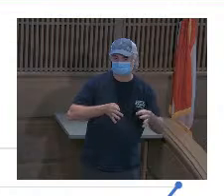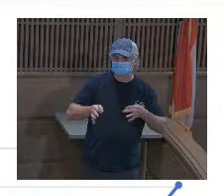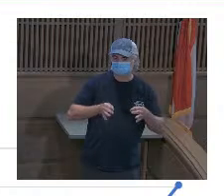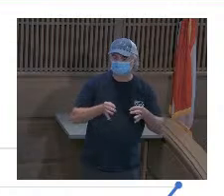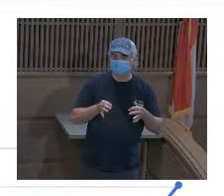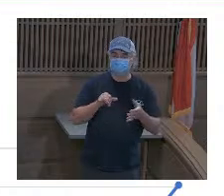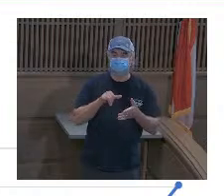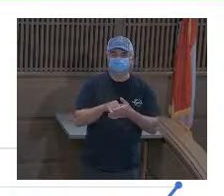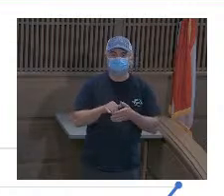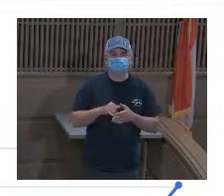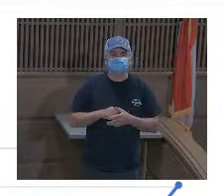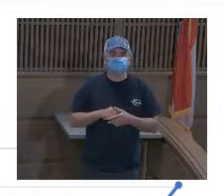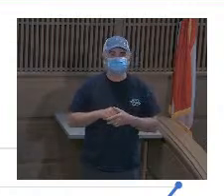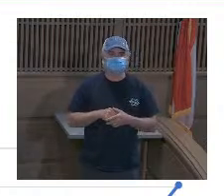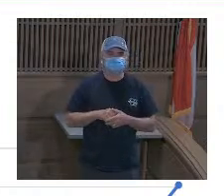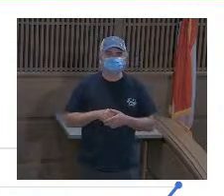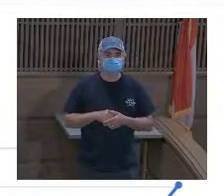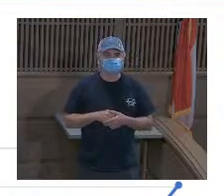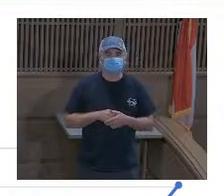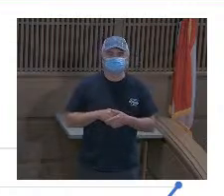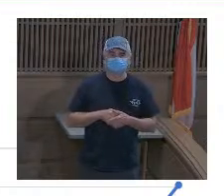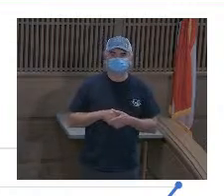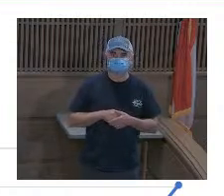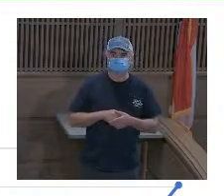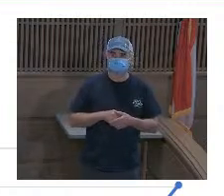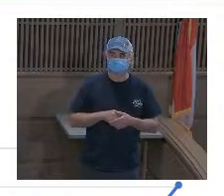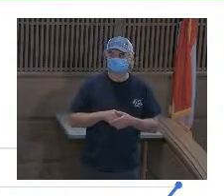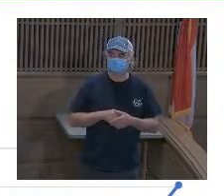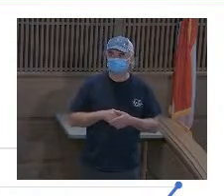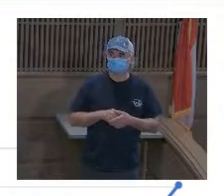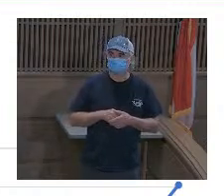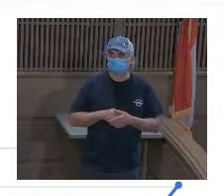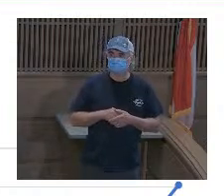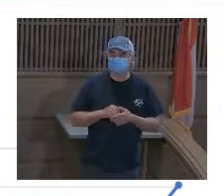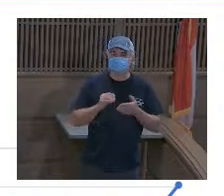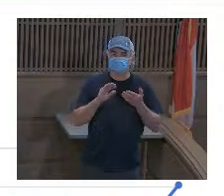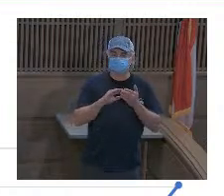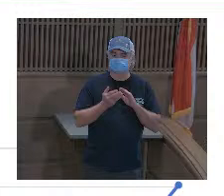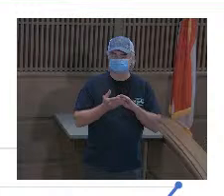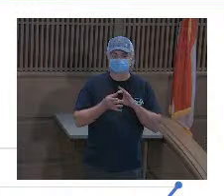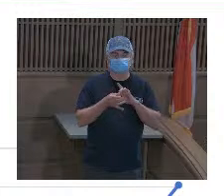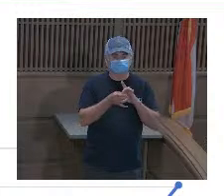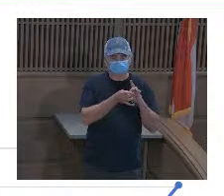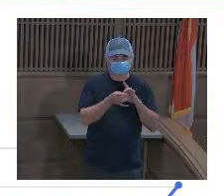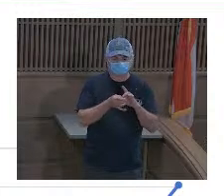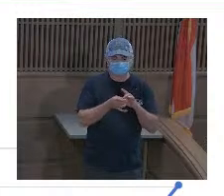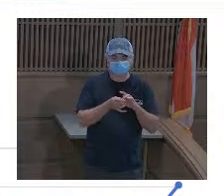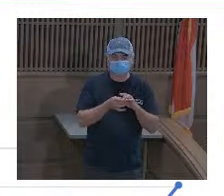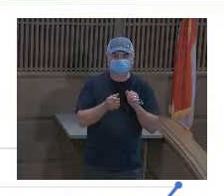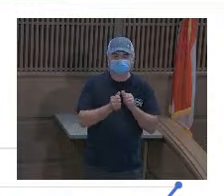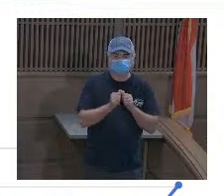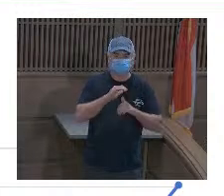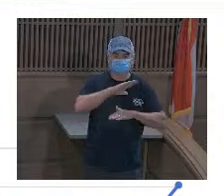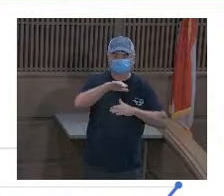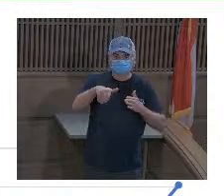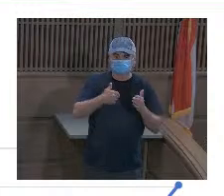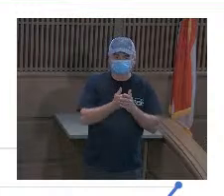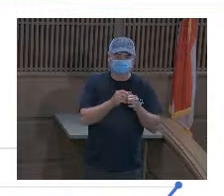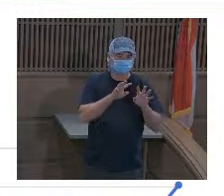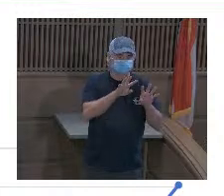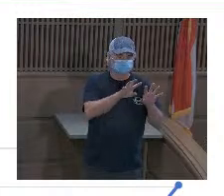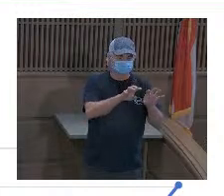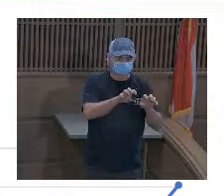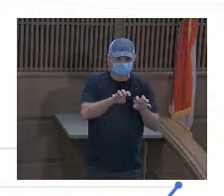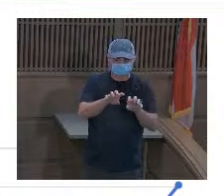that the city manager's office collates all the testing information from the